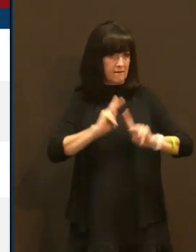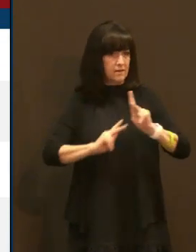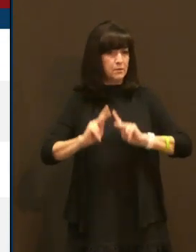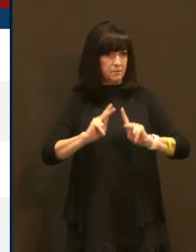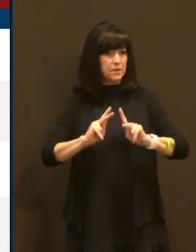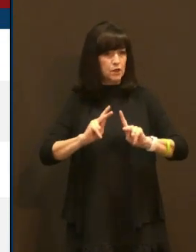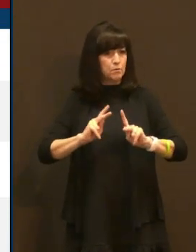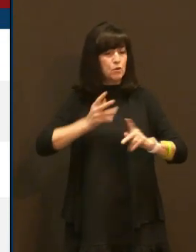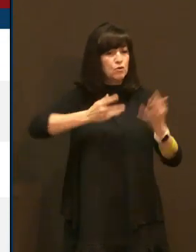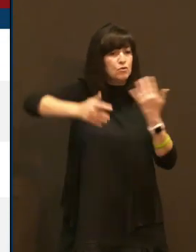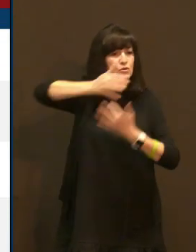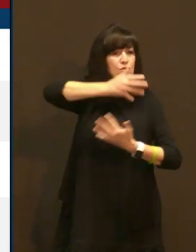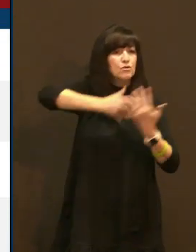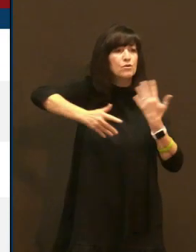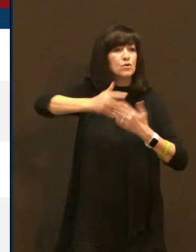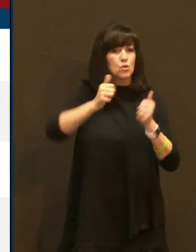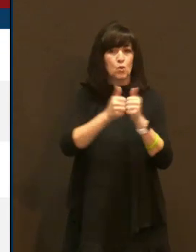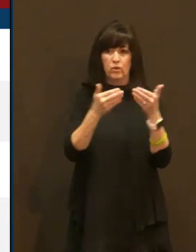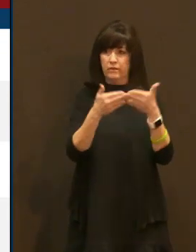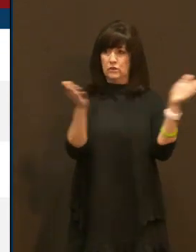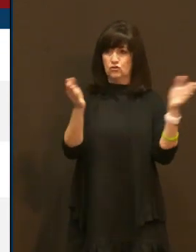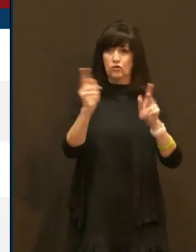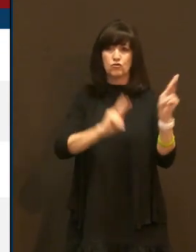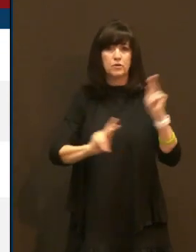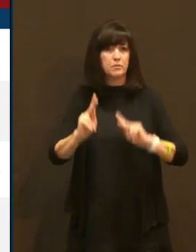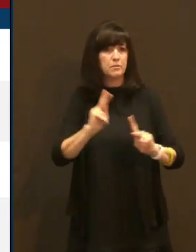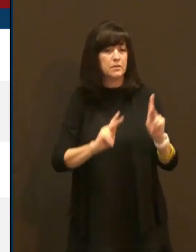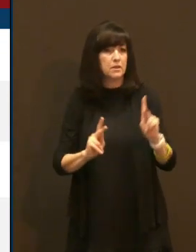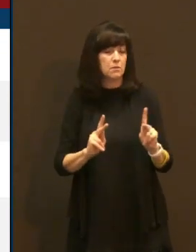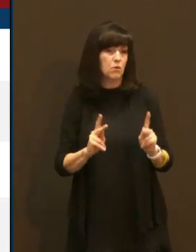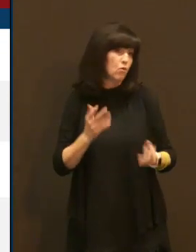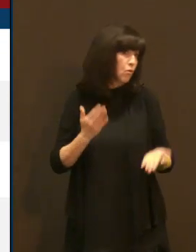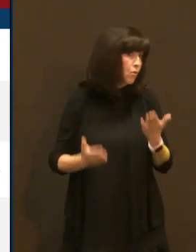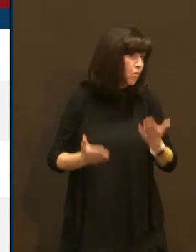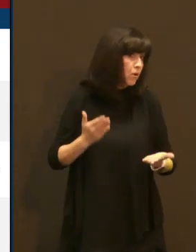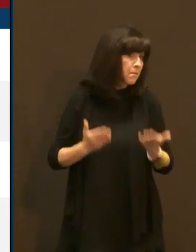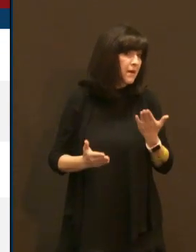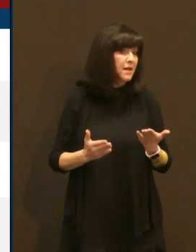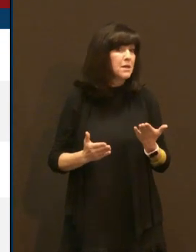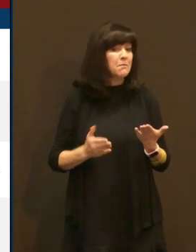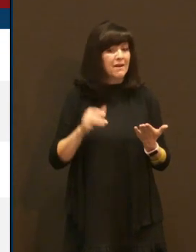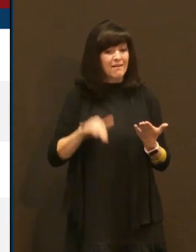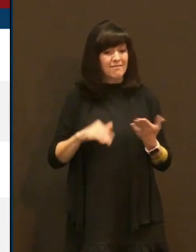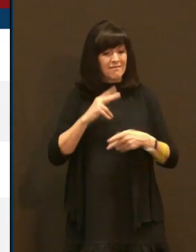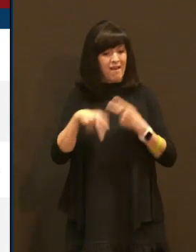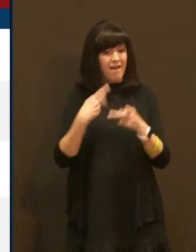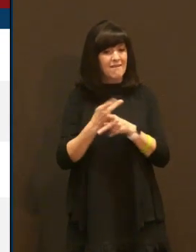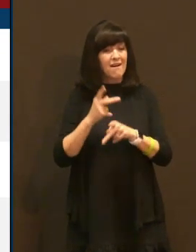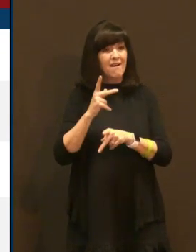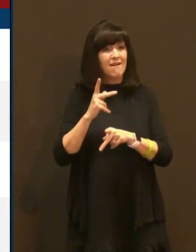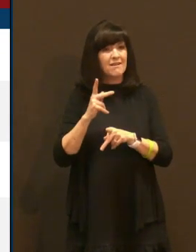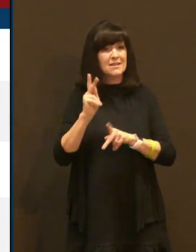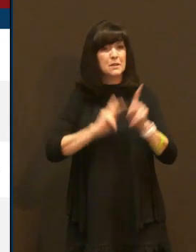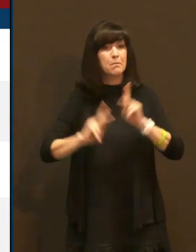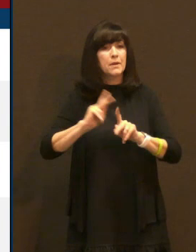with members of the public, or individuals who work in more tightly